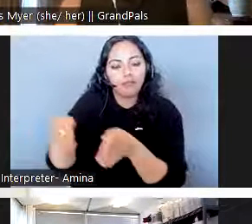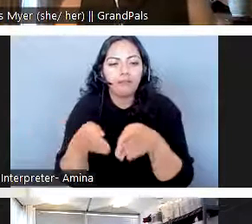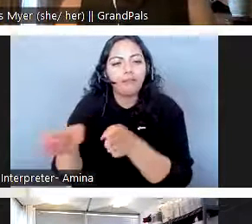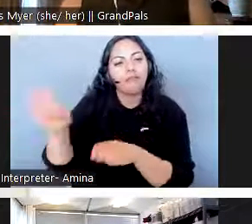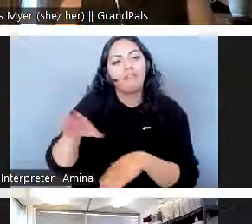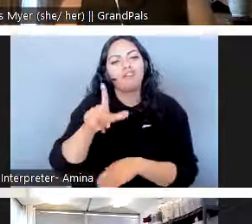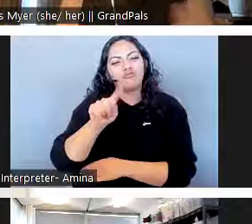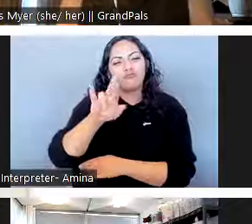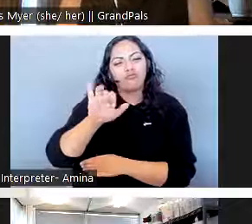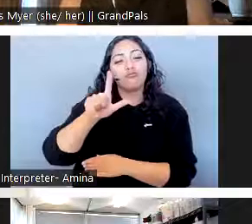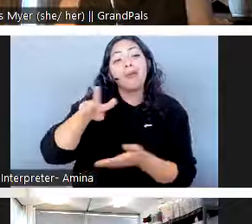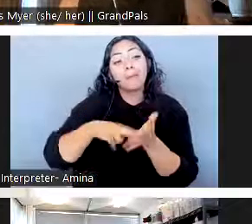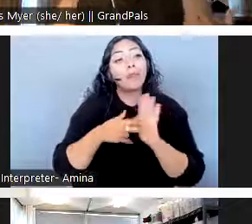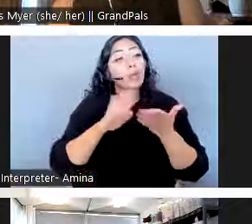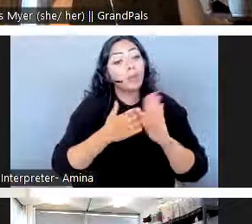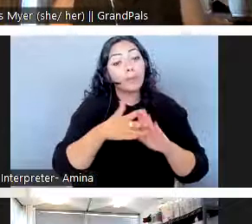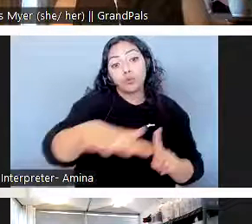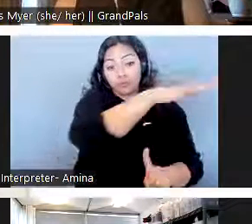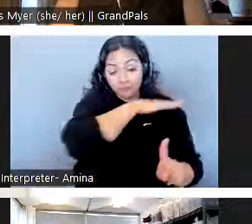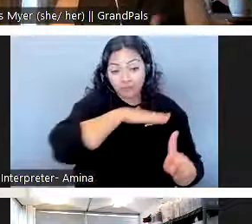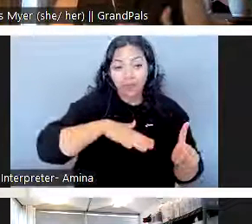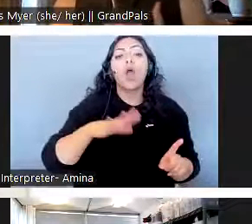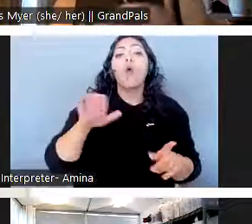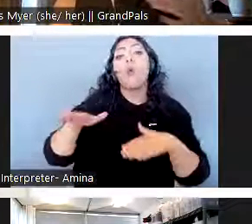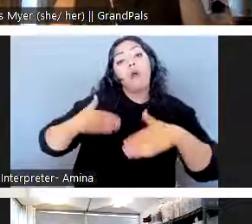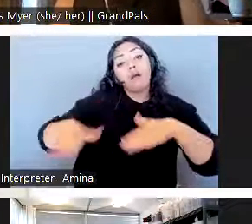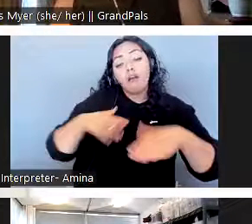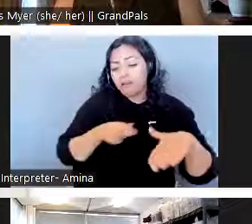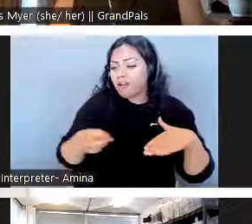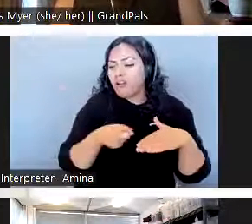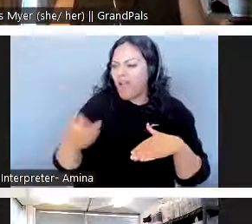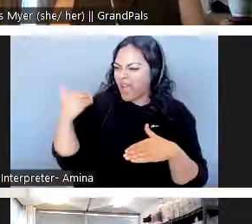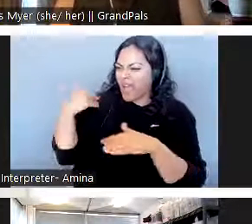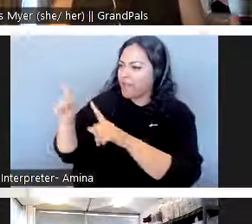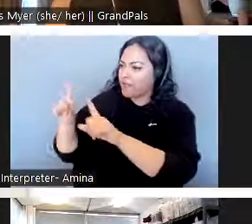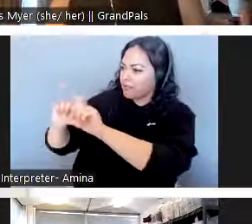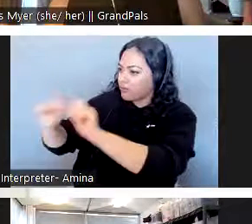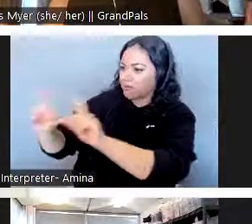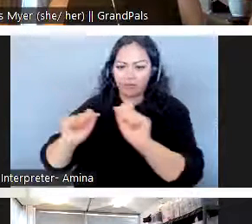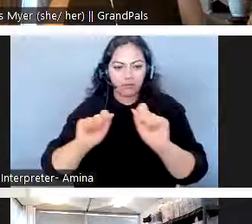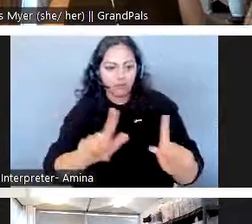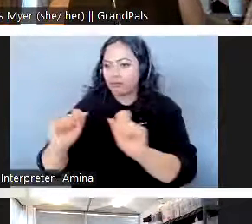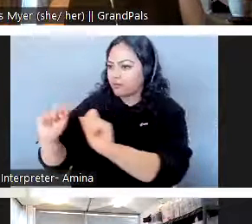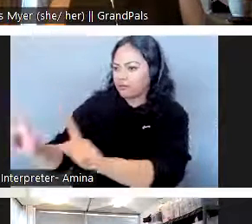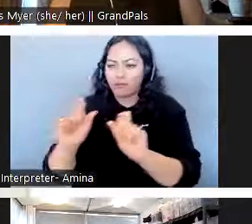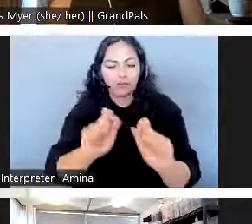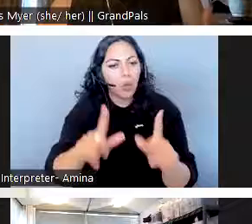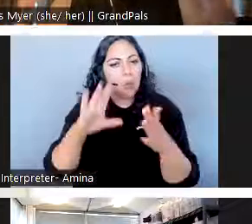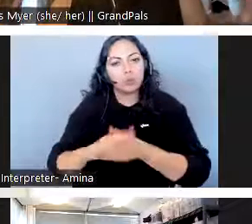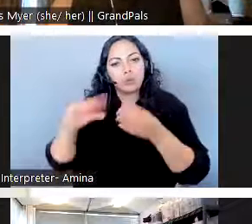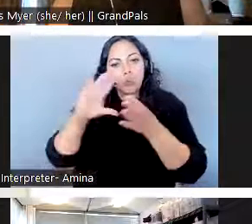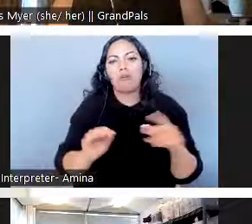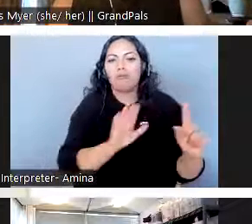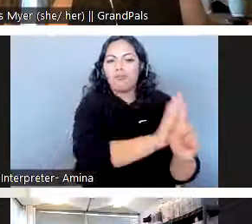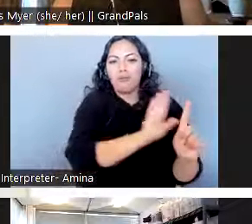more about the people within their community. So there's some really neat ways of profiling